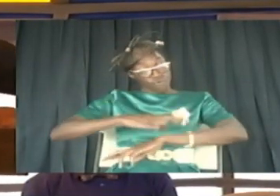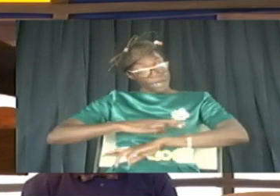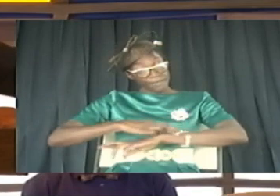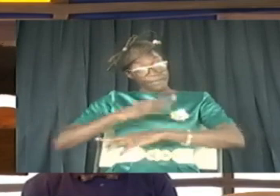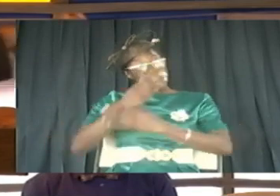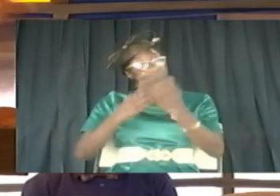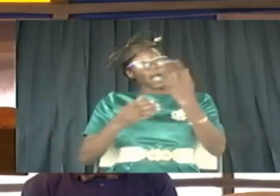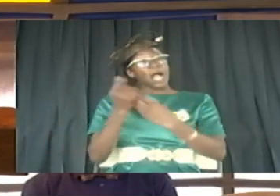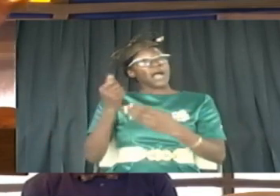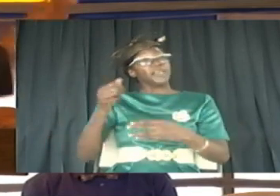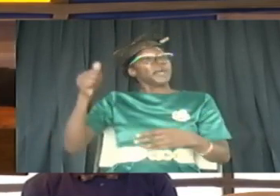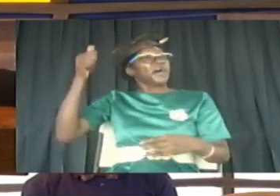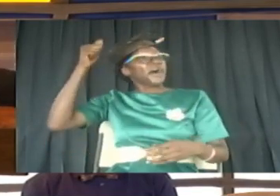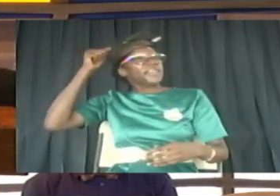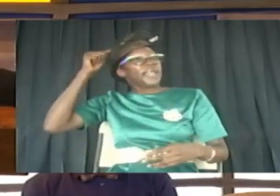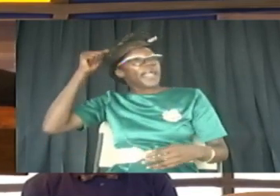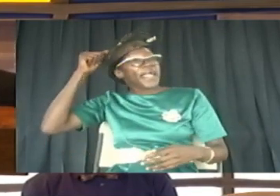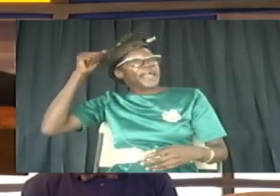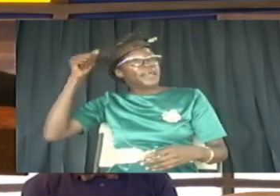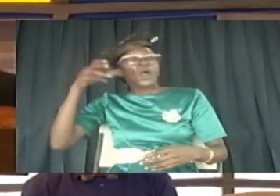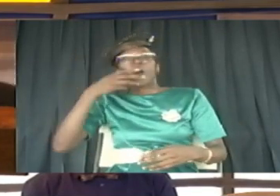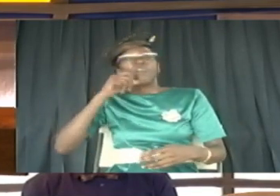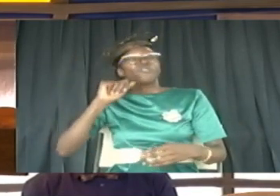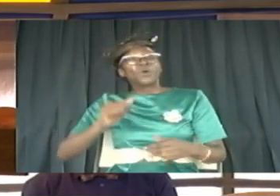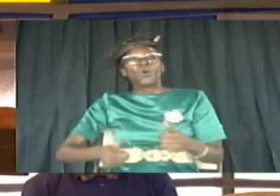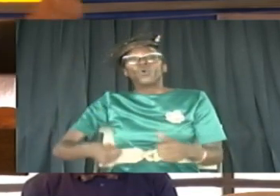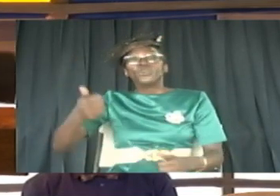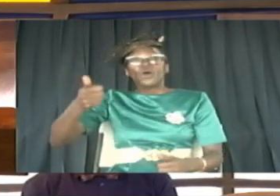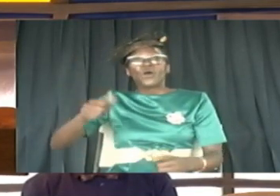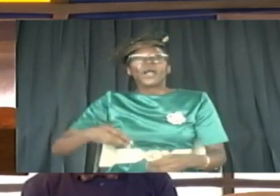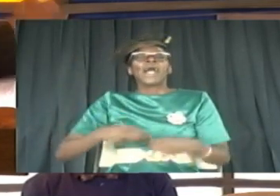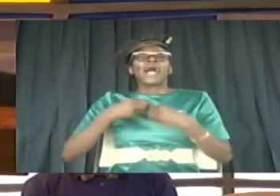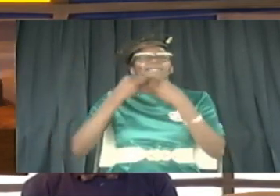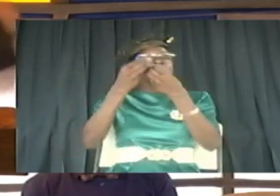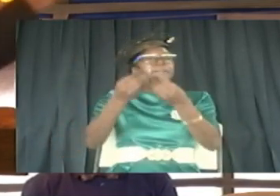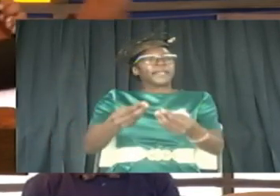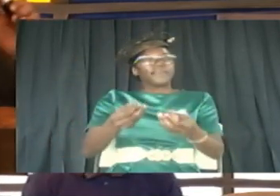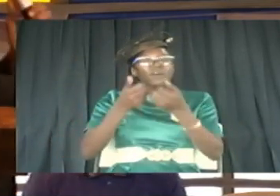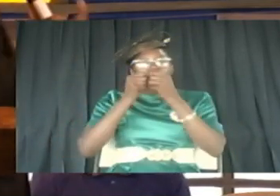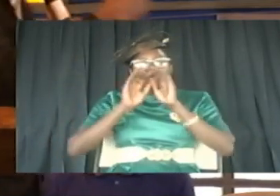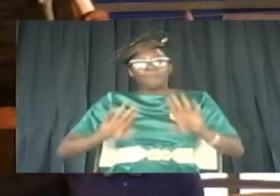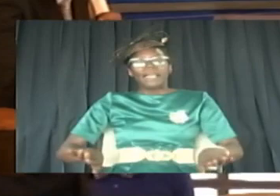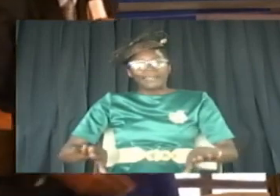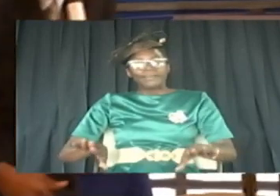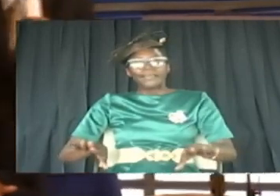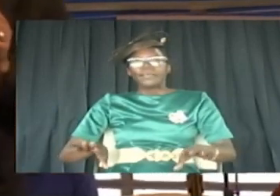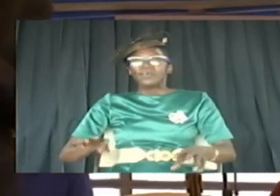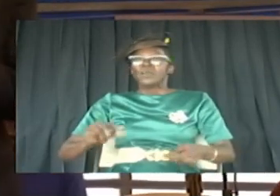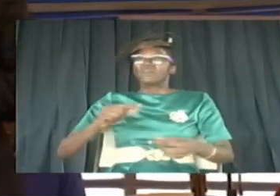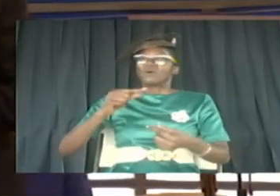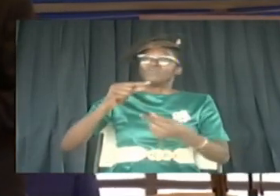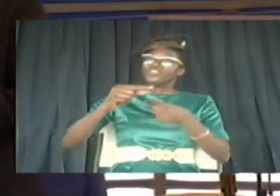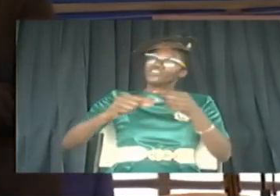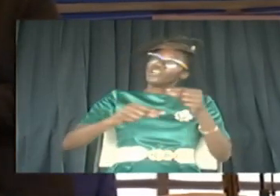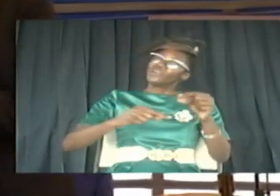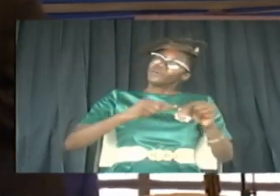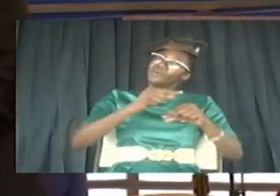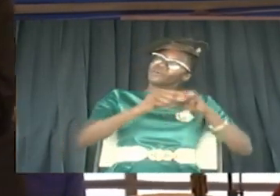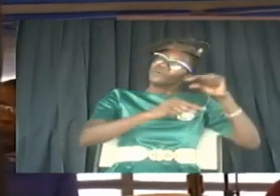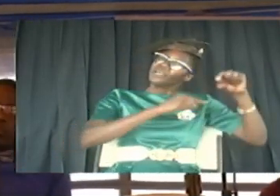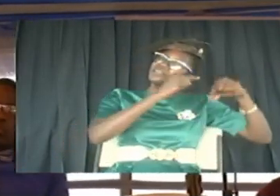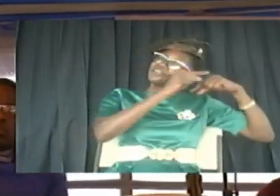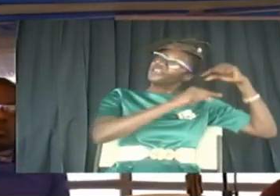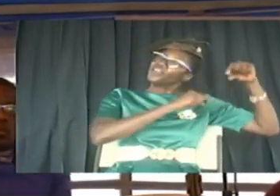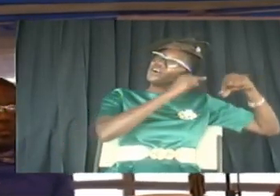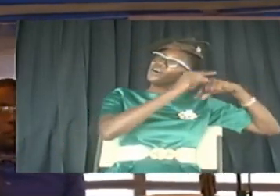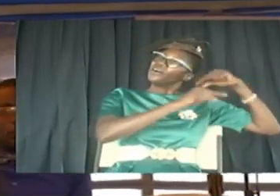older and transfer the blessing, amen, from generation to generation. And so Jacob got